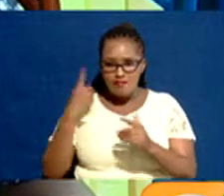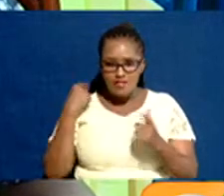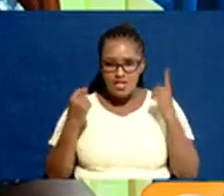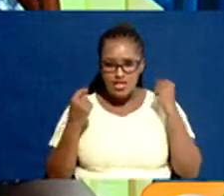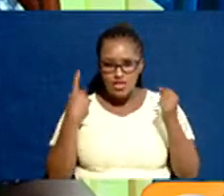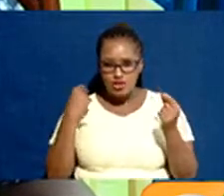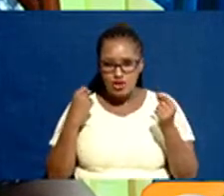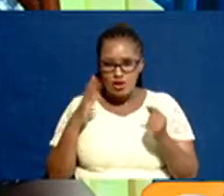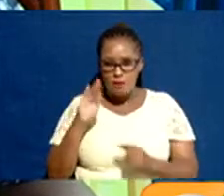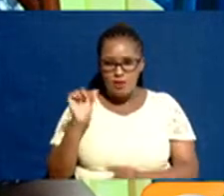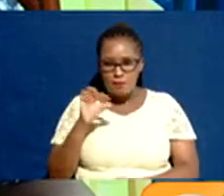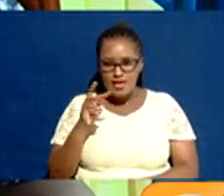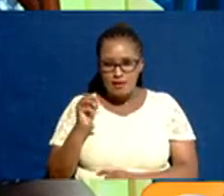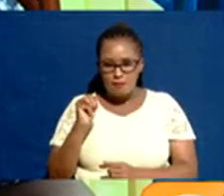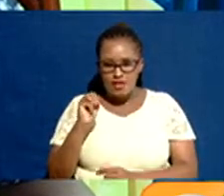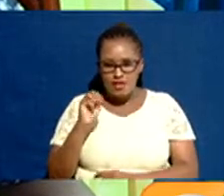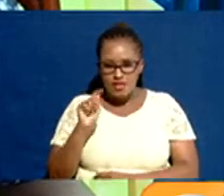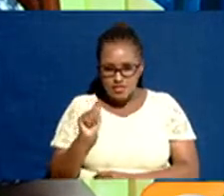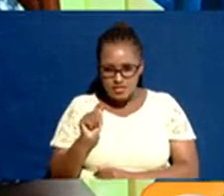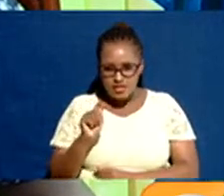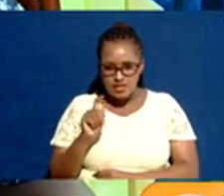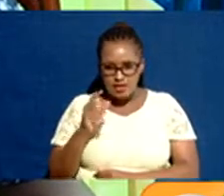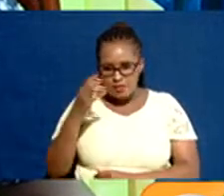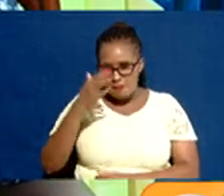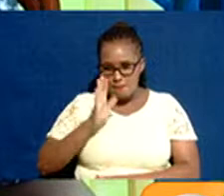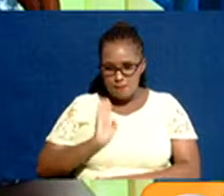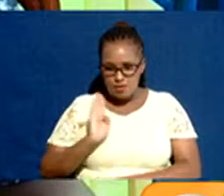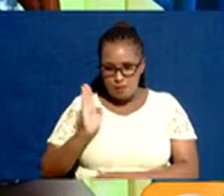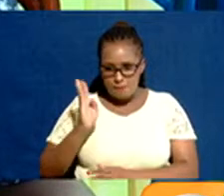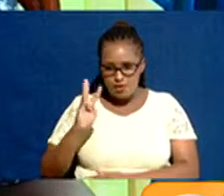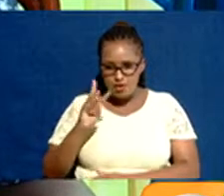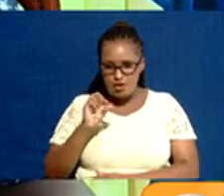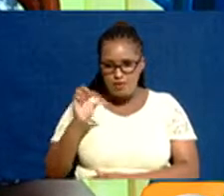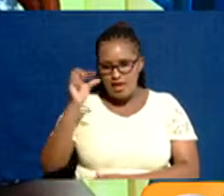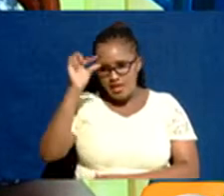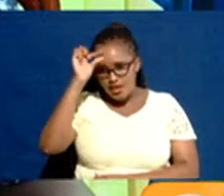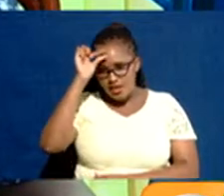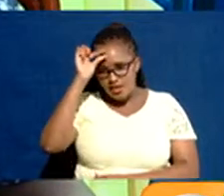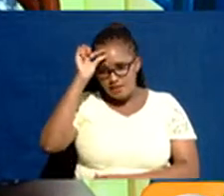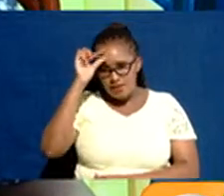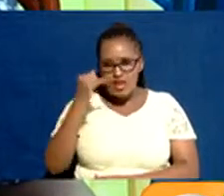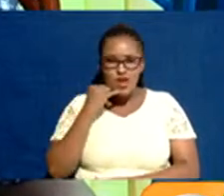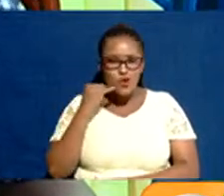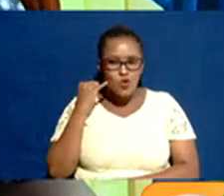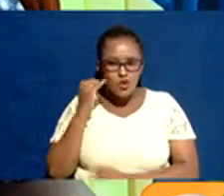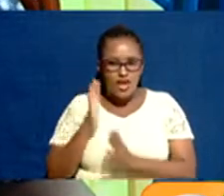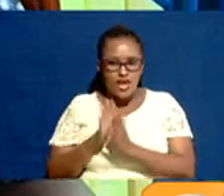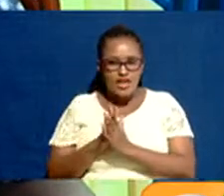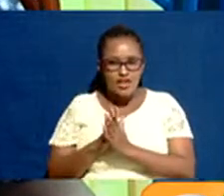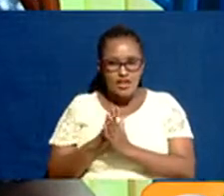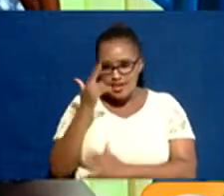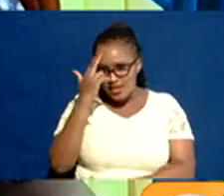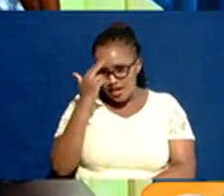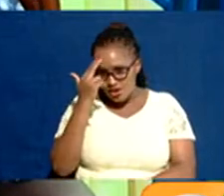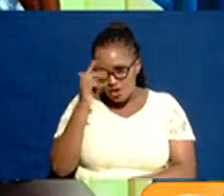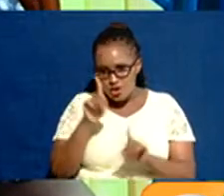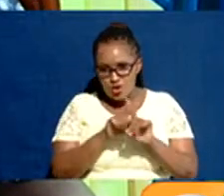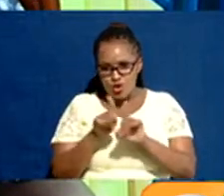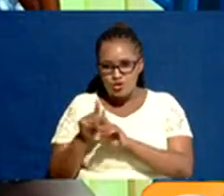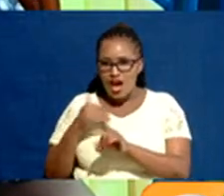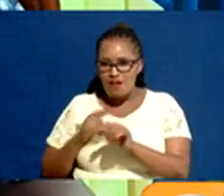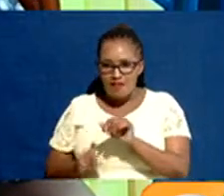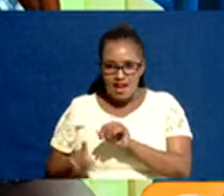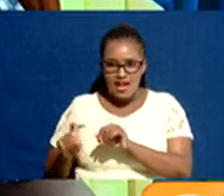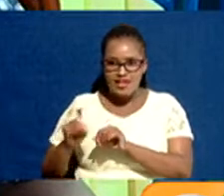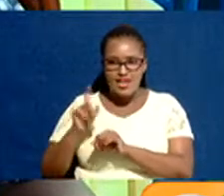Bomet, Usiangishu, Trans Nzoia, Bungoma, Kakamega, Nakuru, Narok. Okay. And we have now